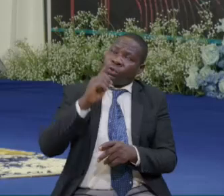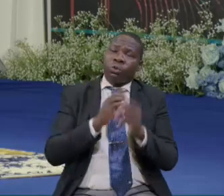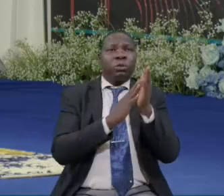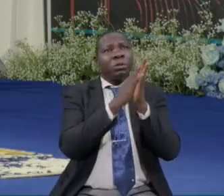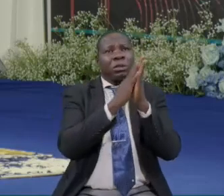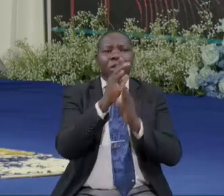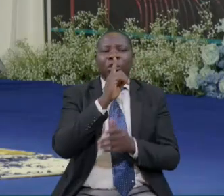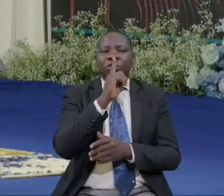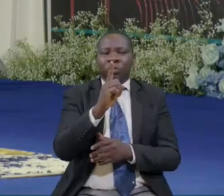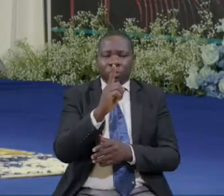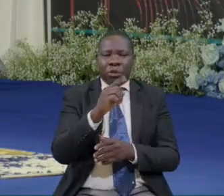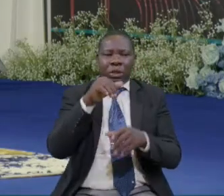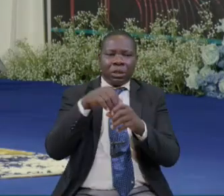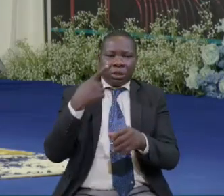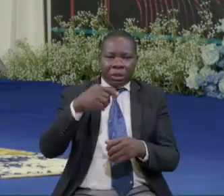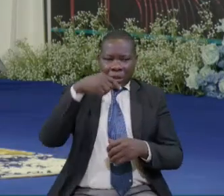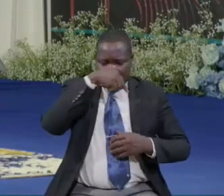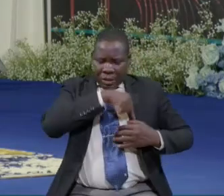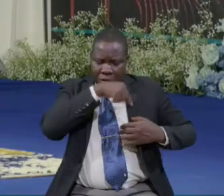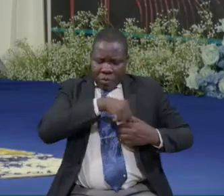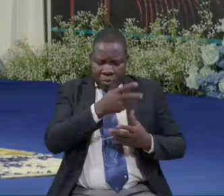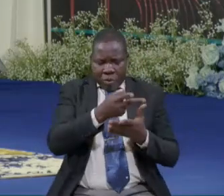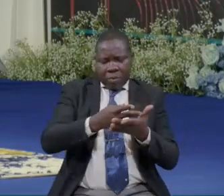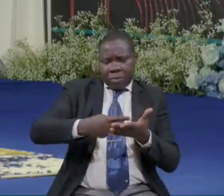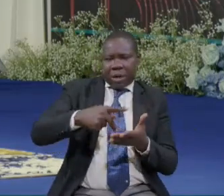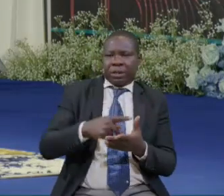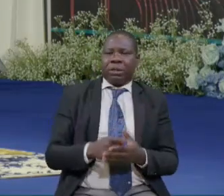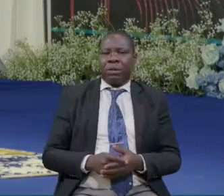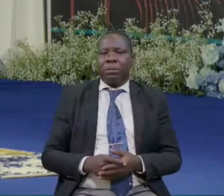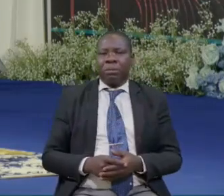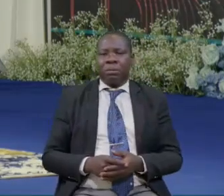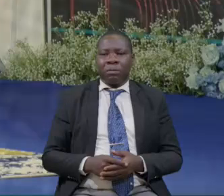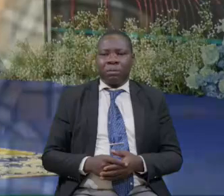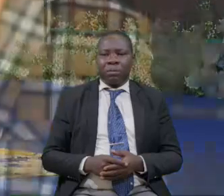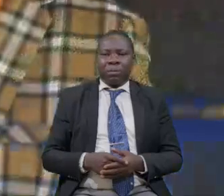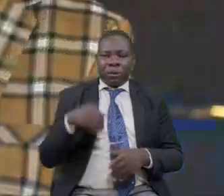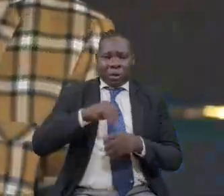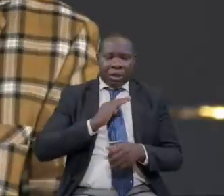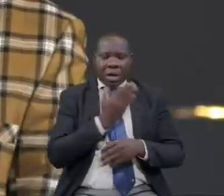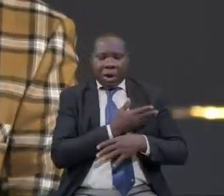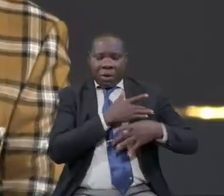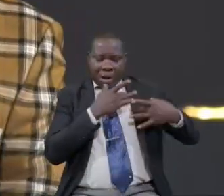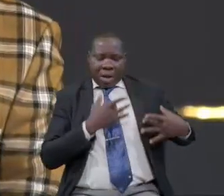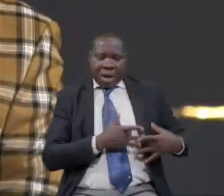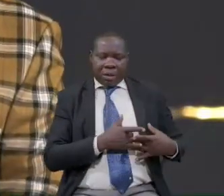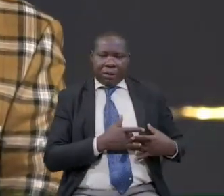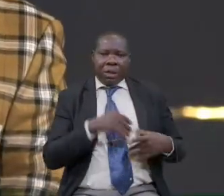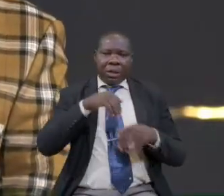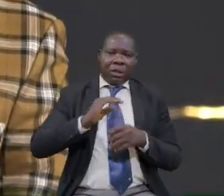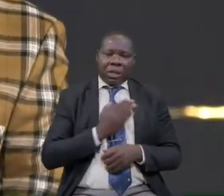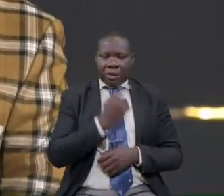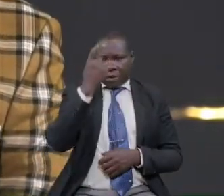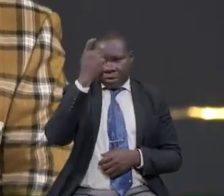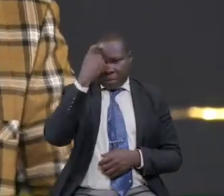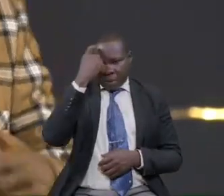the inward, in the inward parts, in our heart, in our mind, in